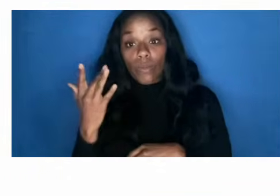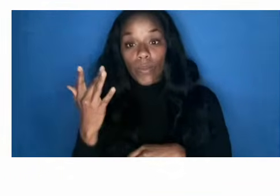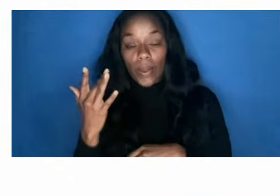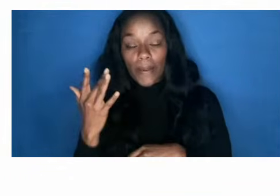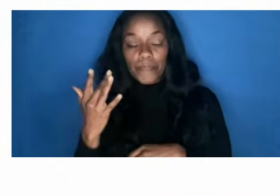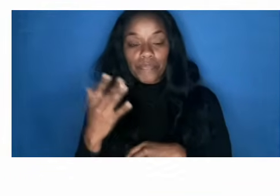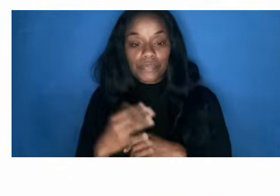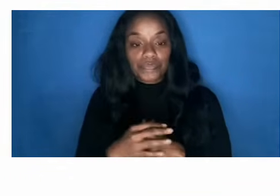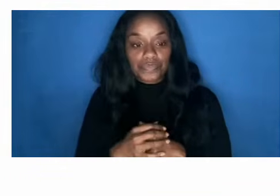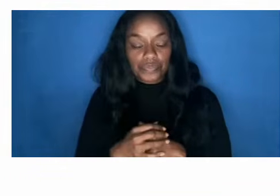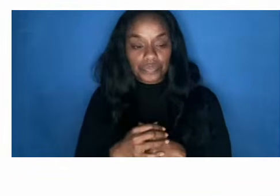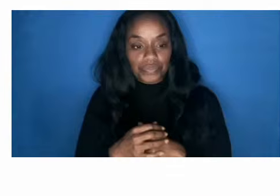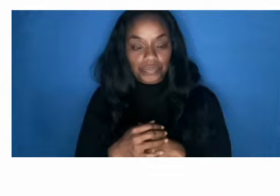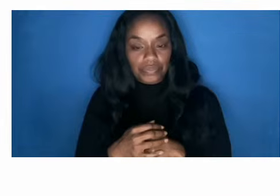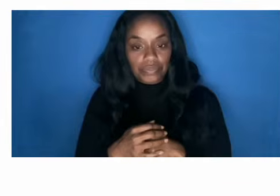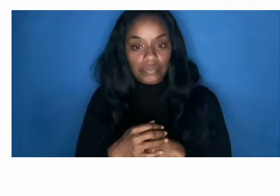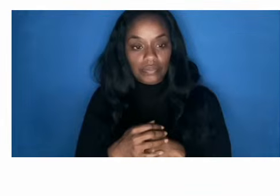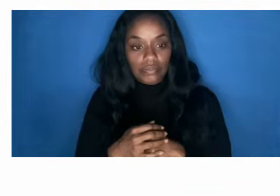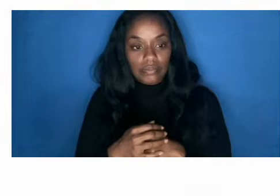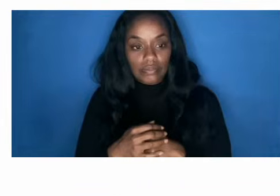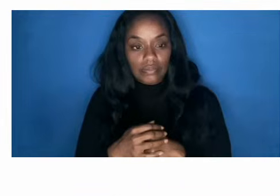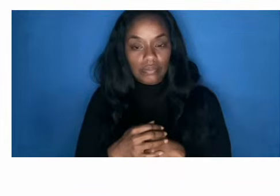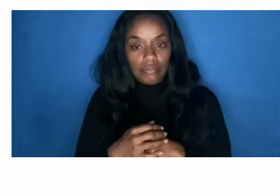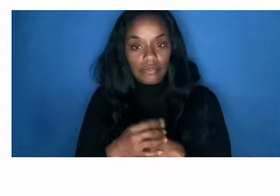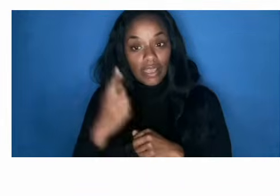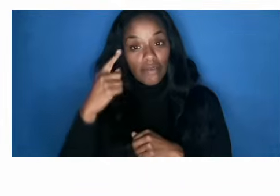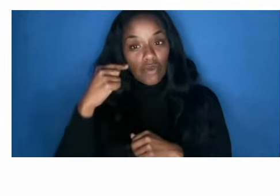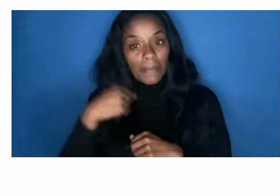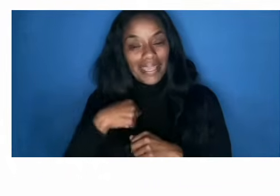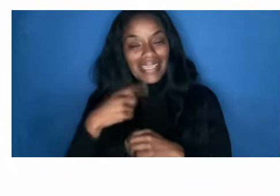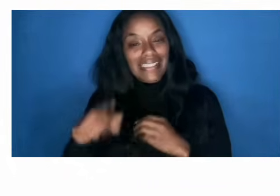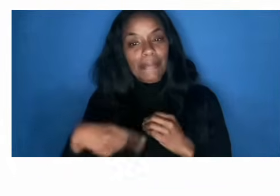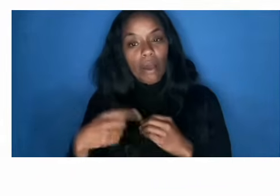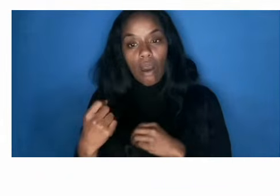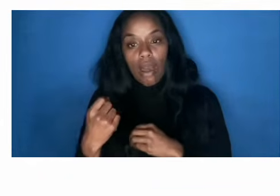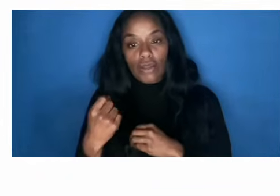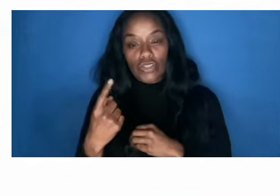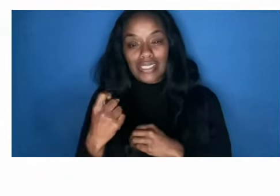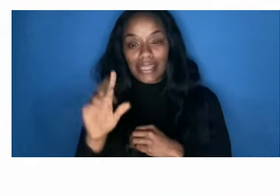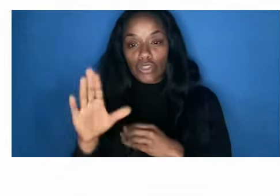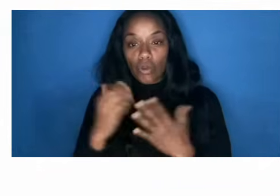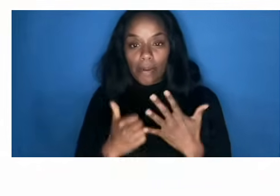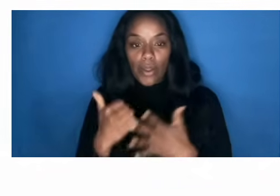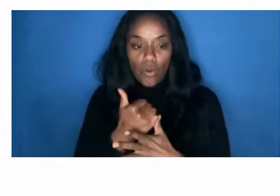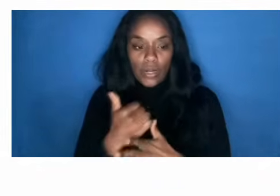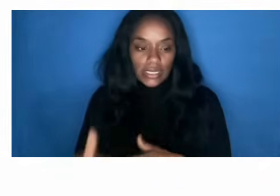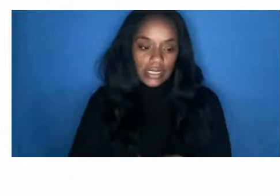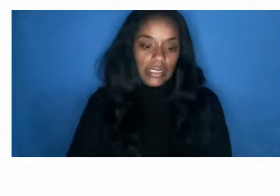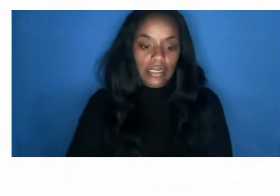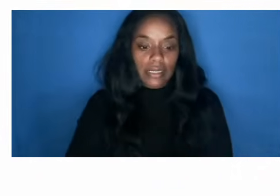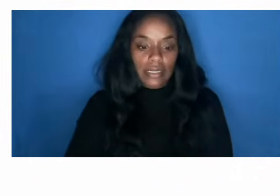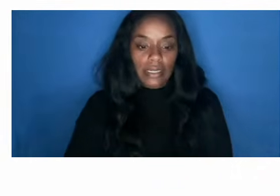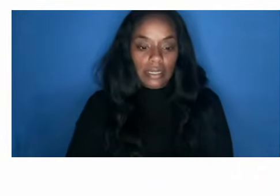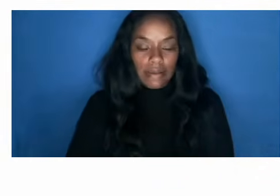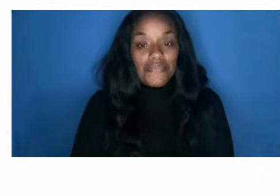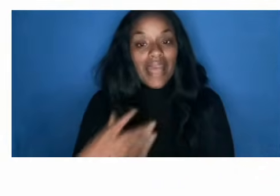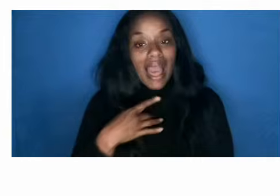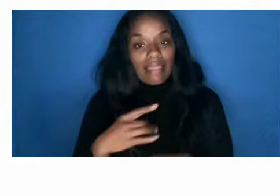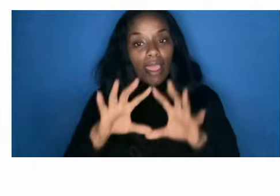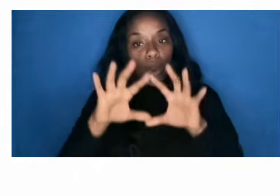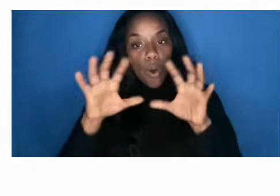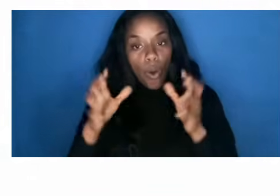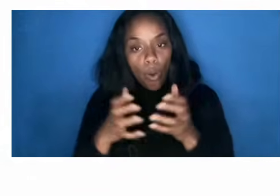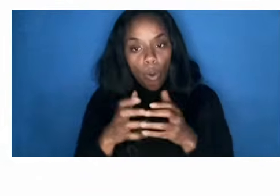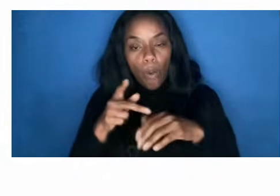because for me, I think it's about understanding like what your priorities are. So I like whole plant-based